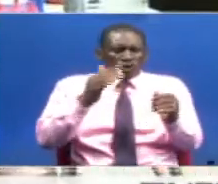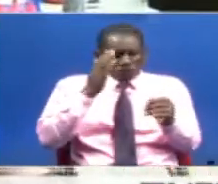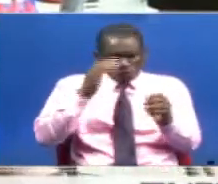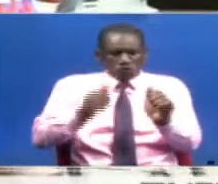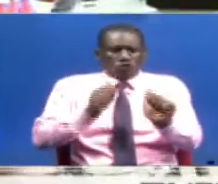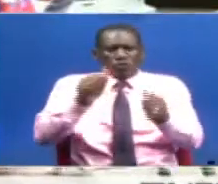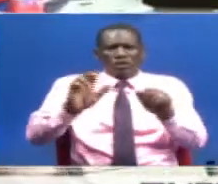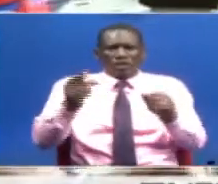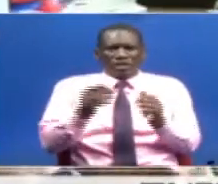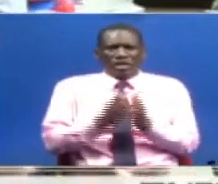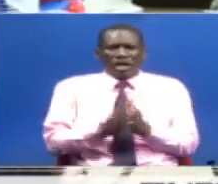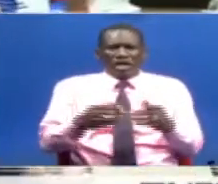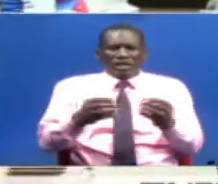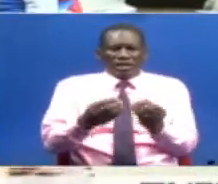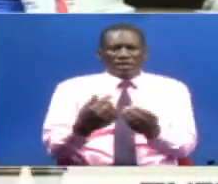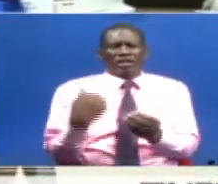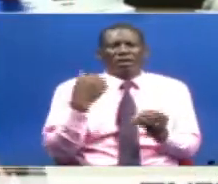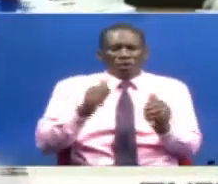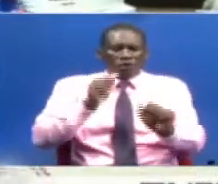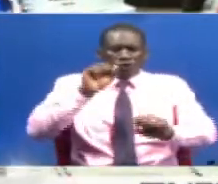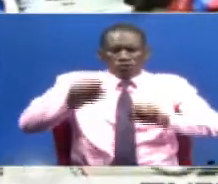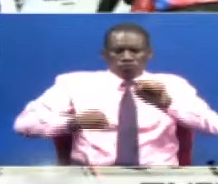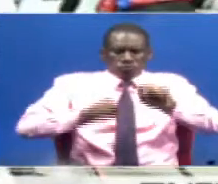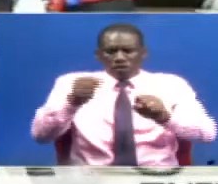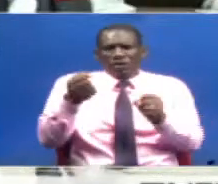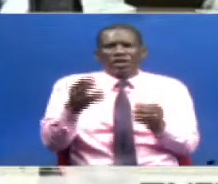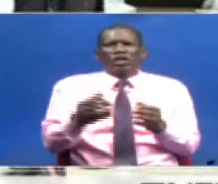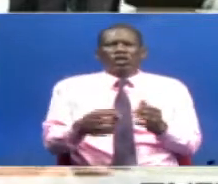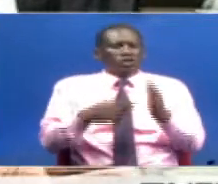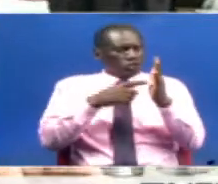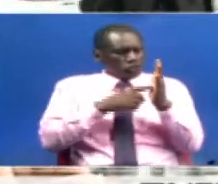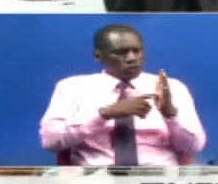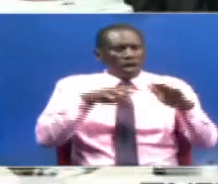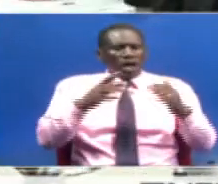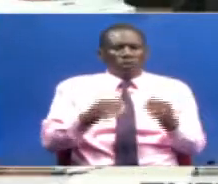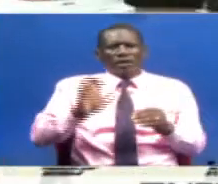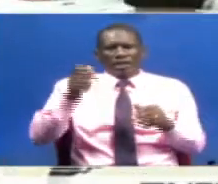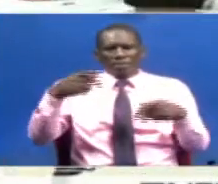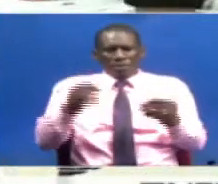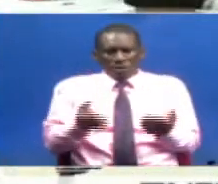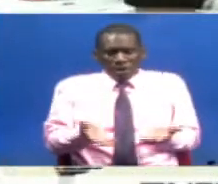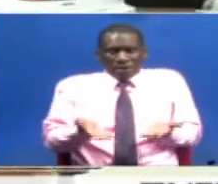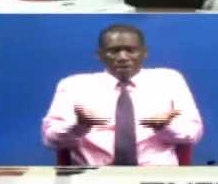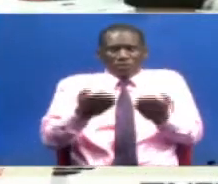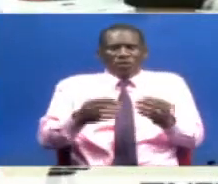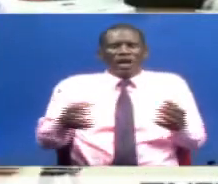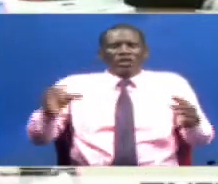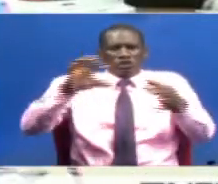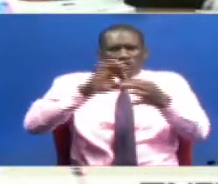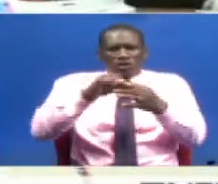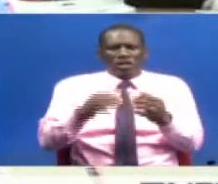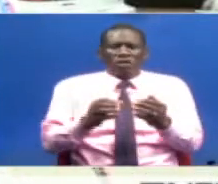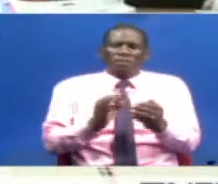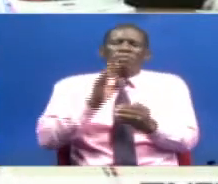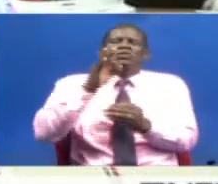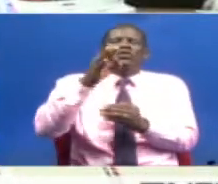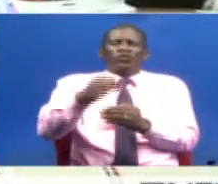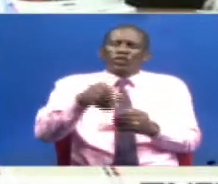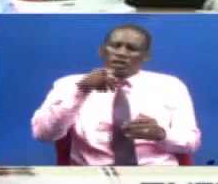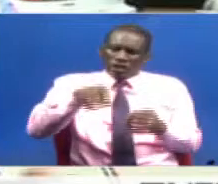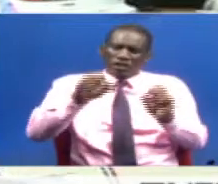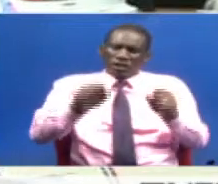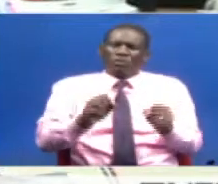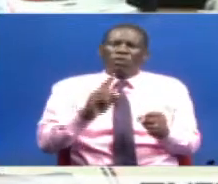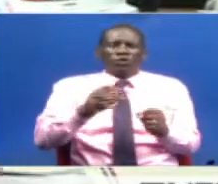number of cyclists here just shows how much the sport has grown in Kenya, an indication that maybe in the near future, this will be one of the